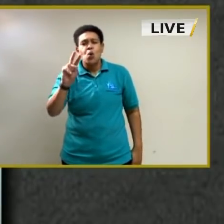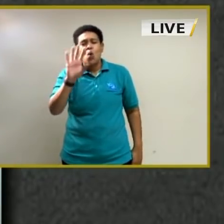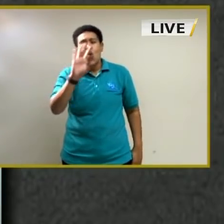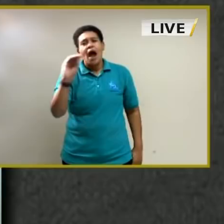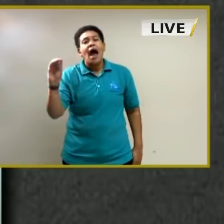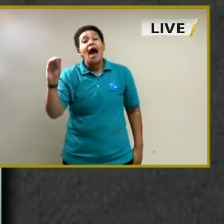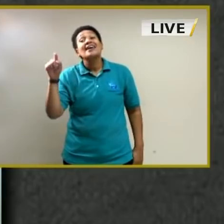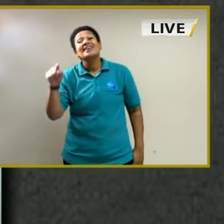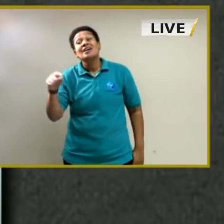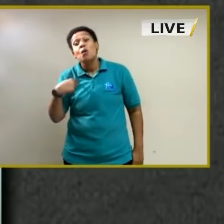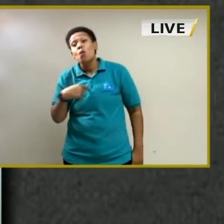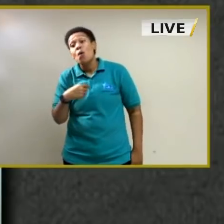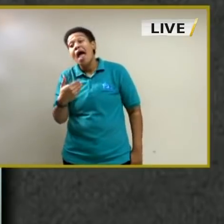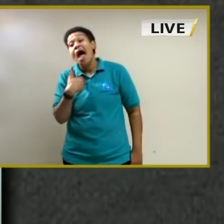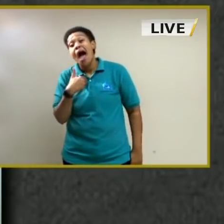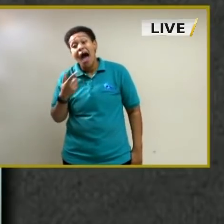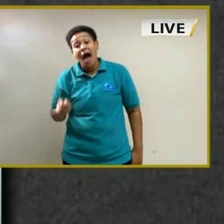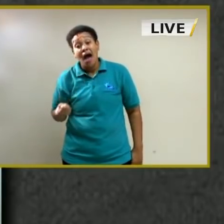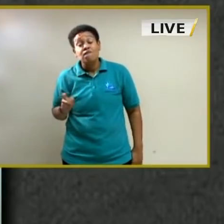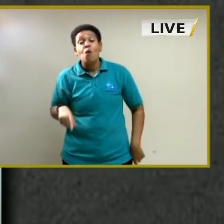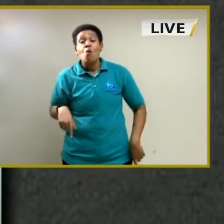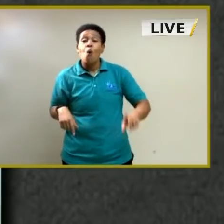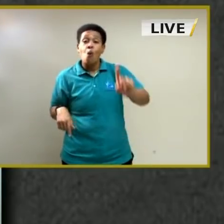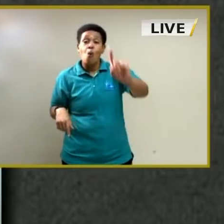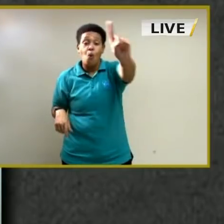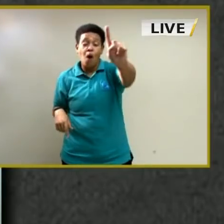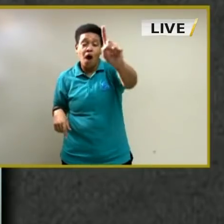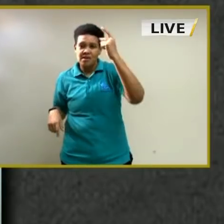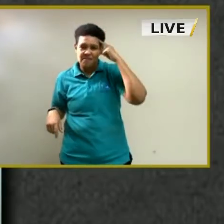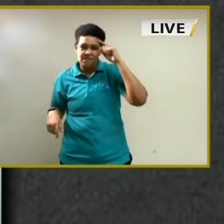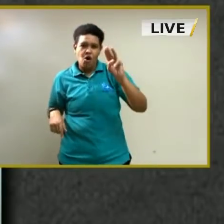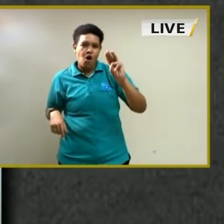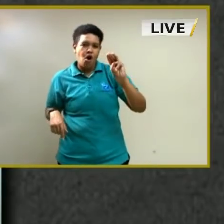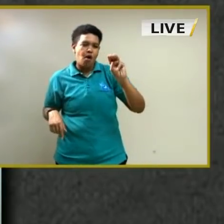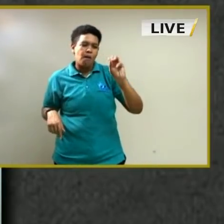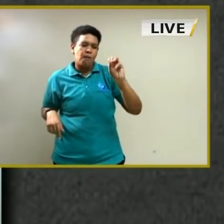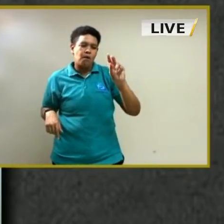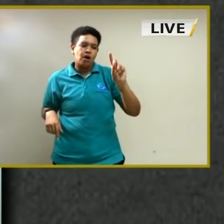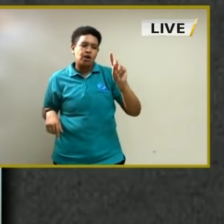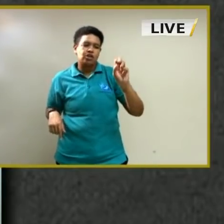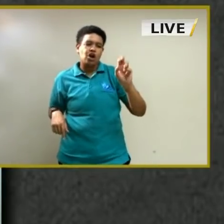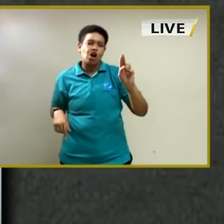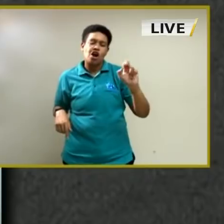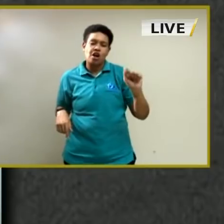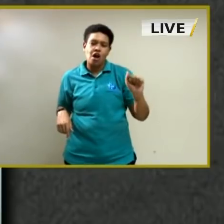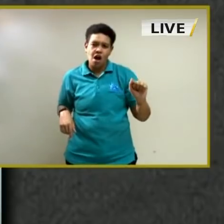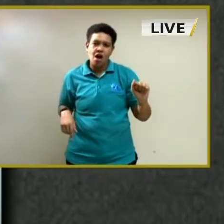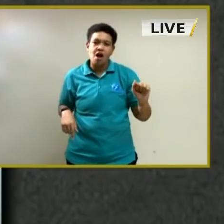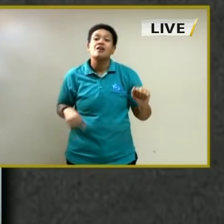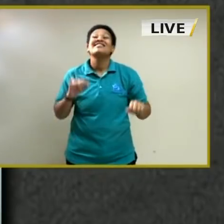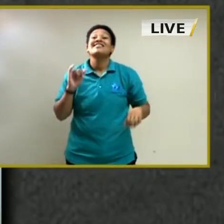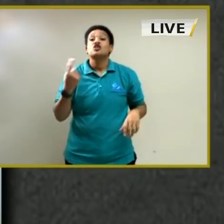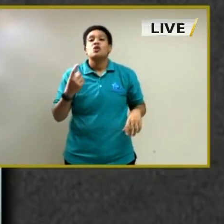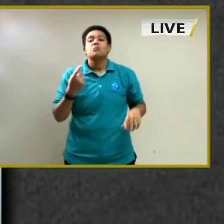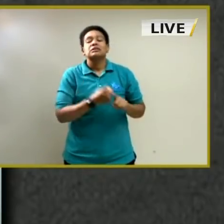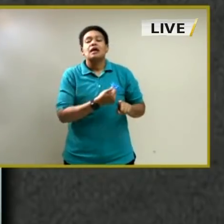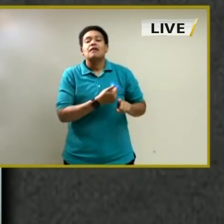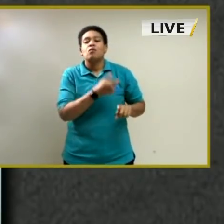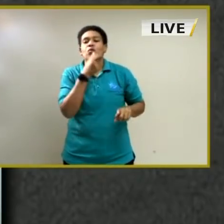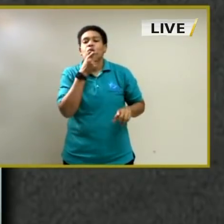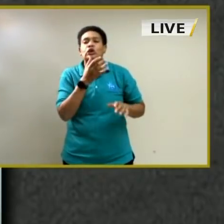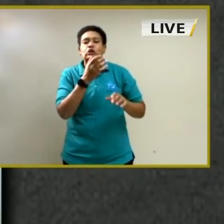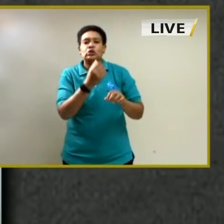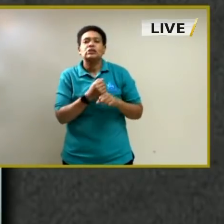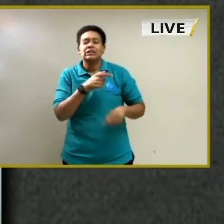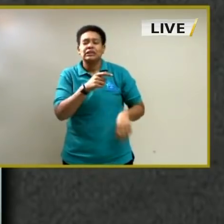and we actually do have one for Moderna, and this of course is someone who would have